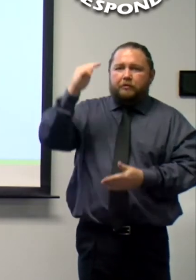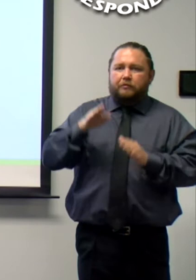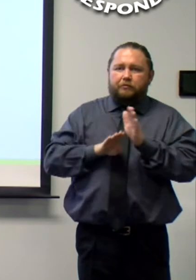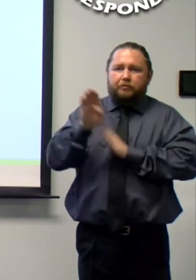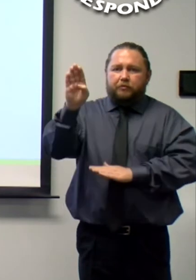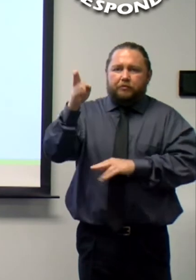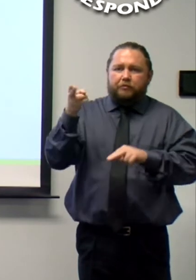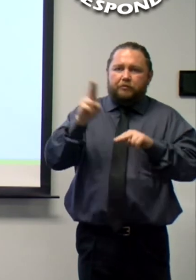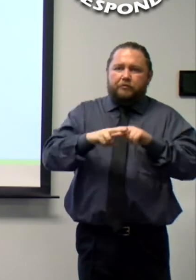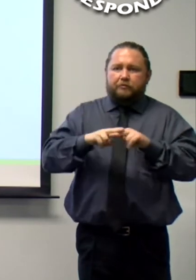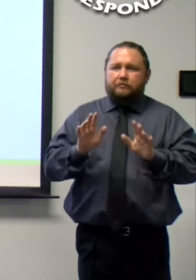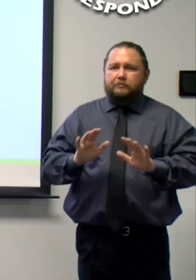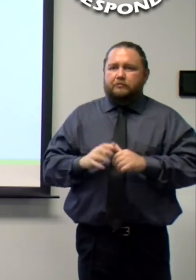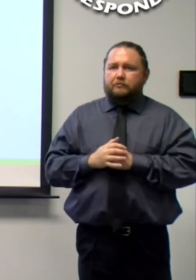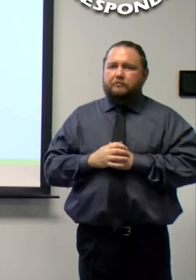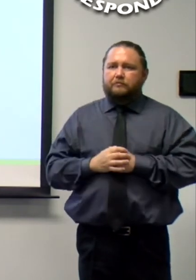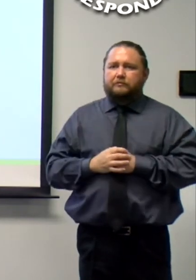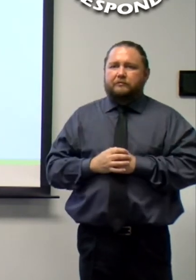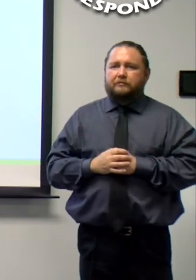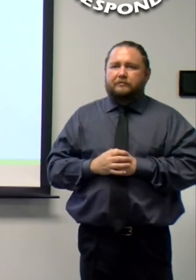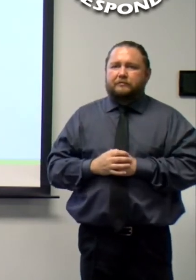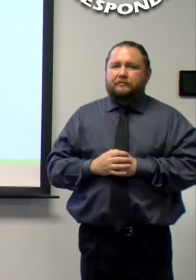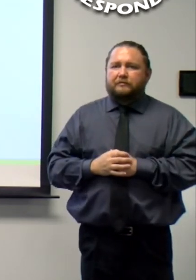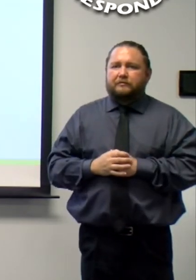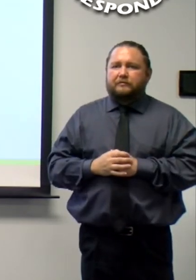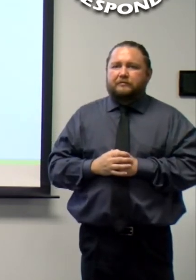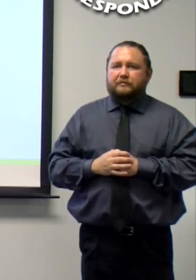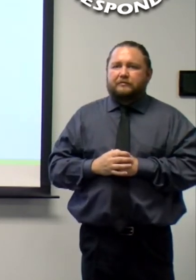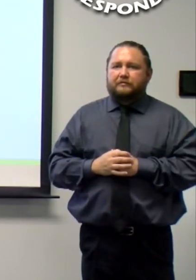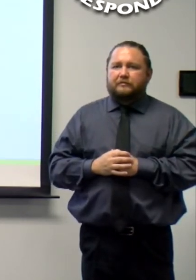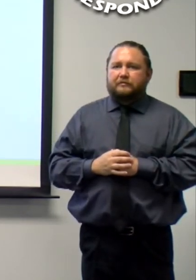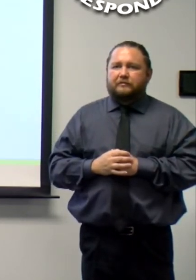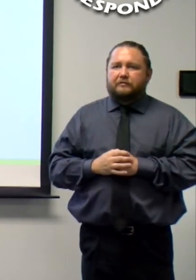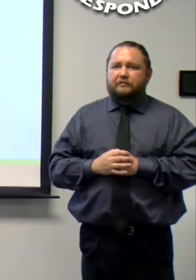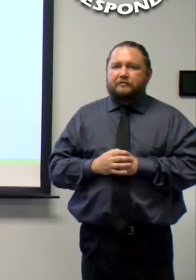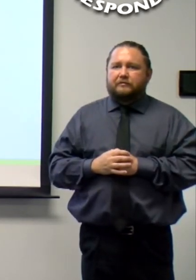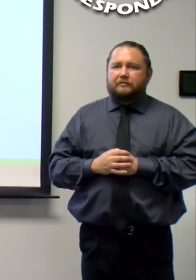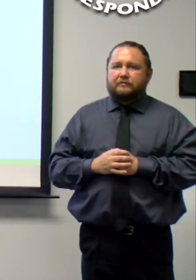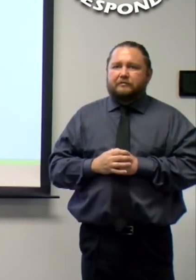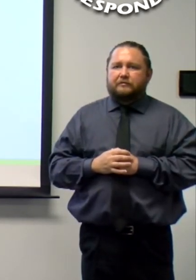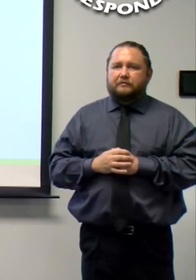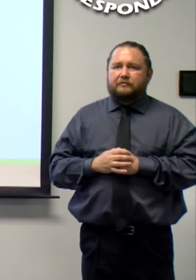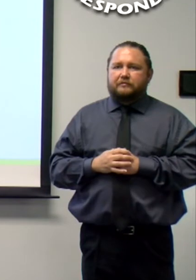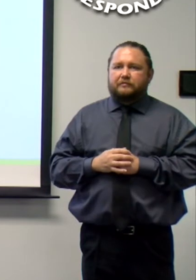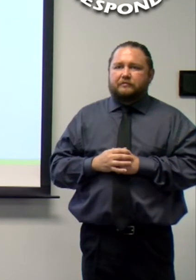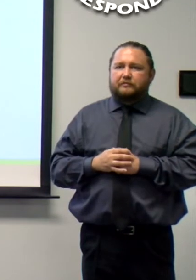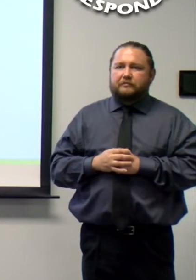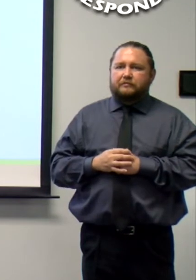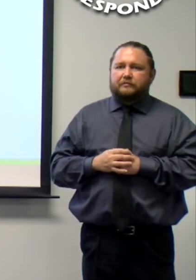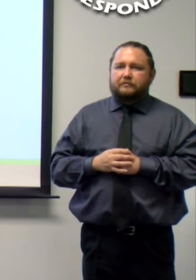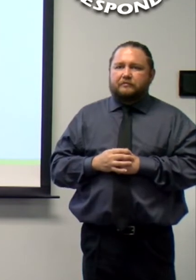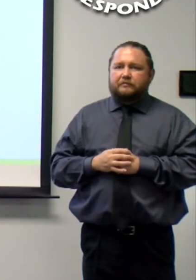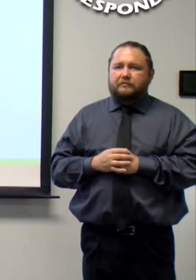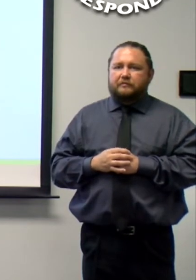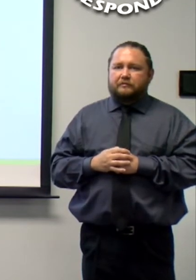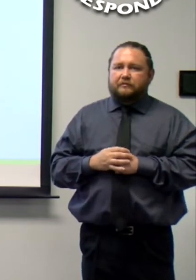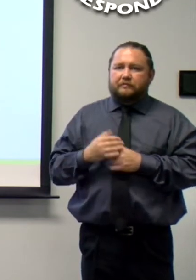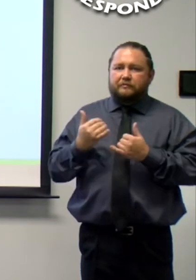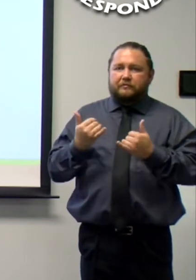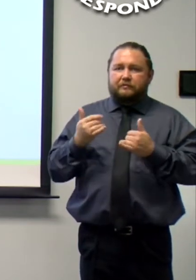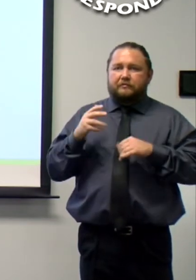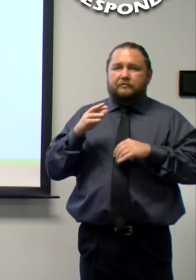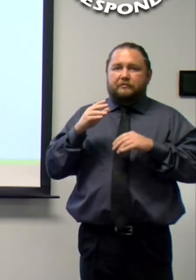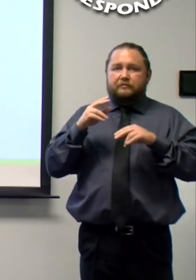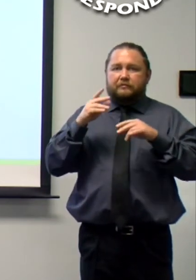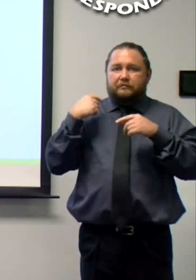As things open up, it gives us the opportunity to come together as a community. We still need to practice social